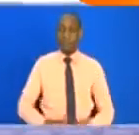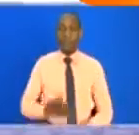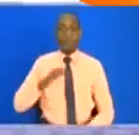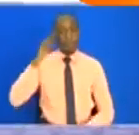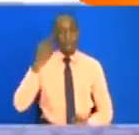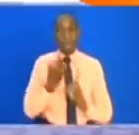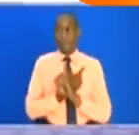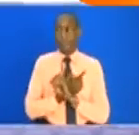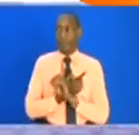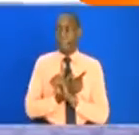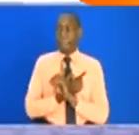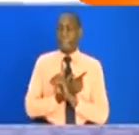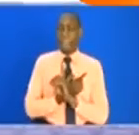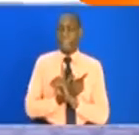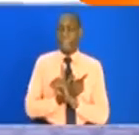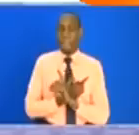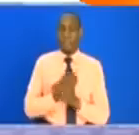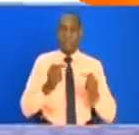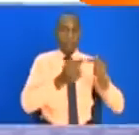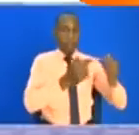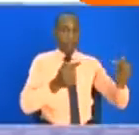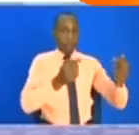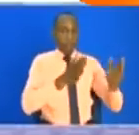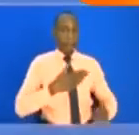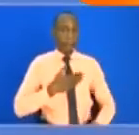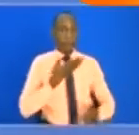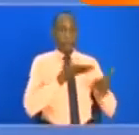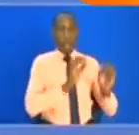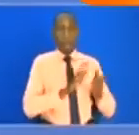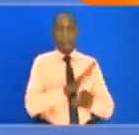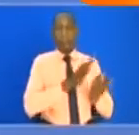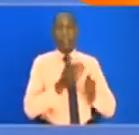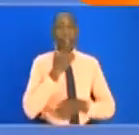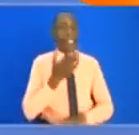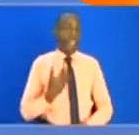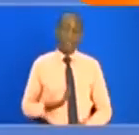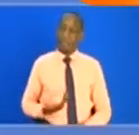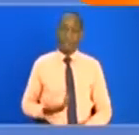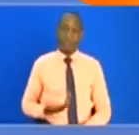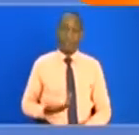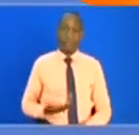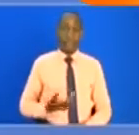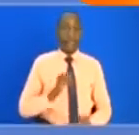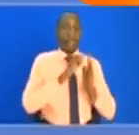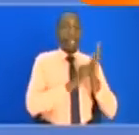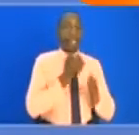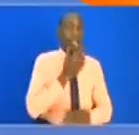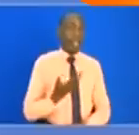I don't think so. My competitor is not here because he doesn't have a plan. He doesn't have an